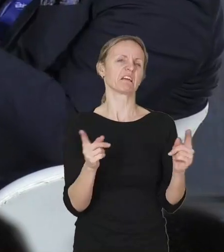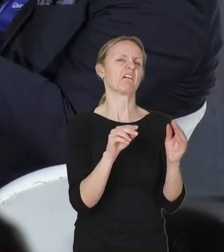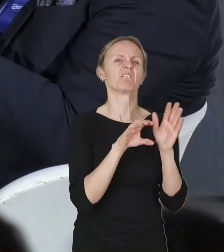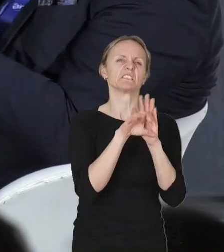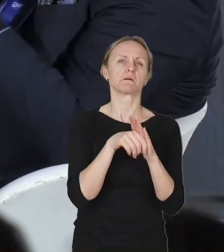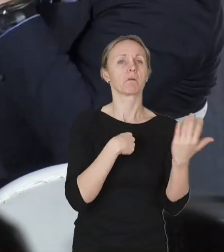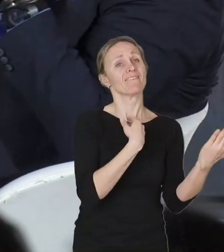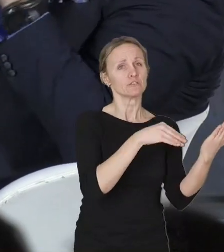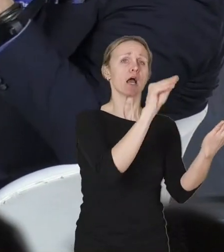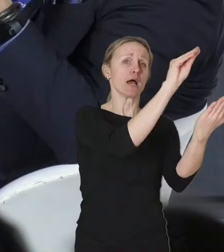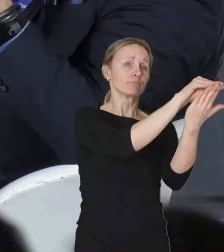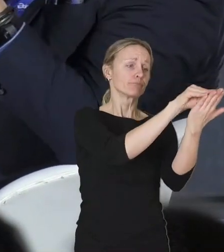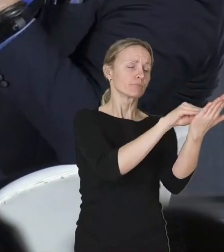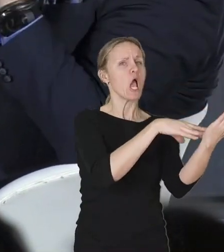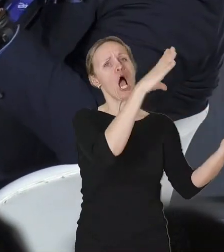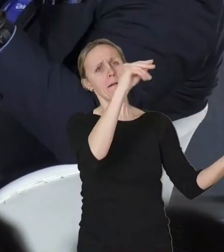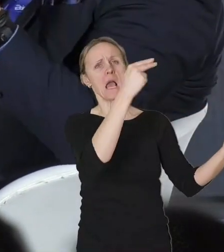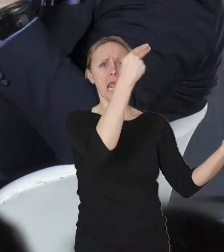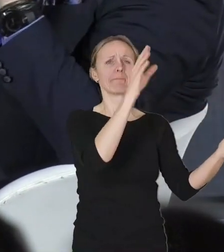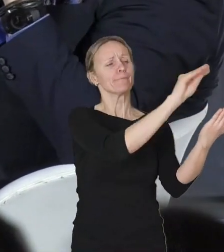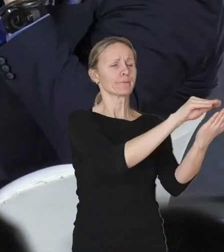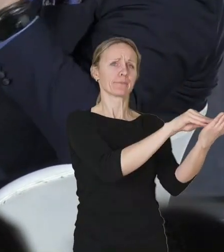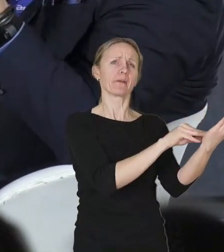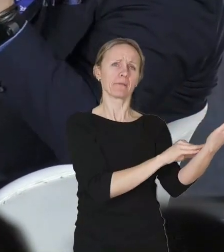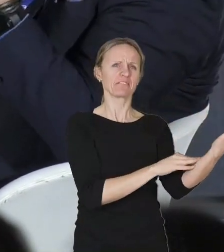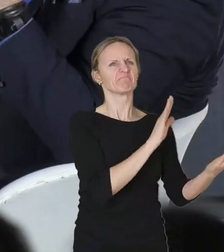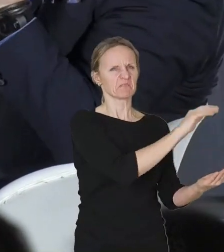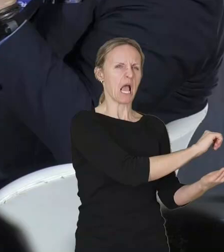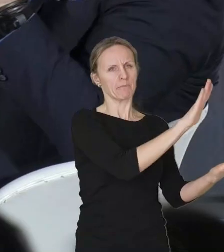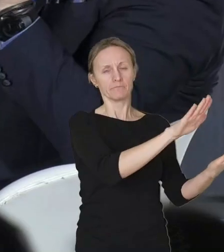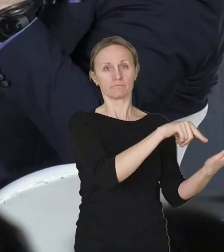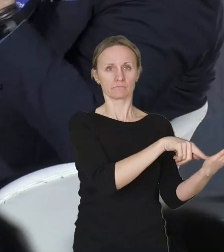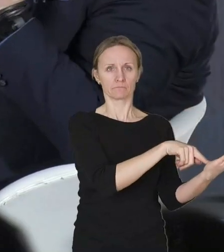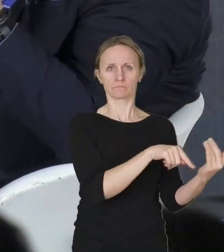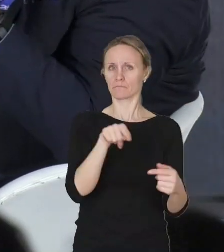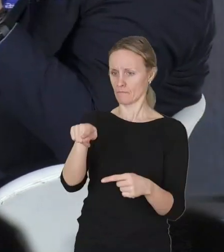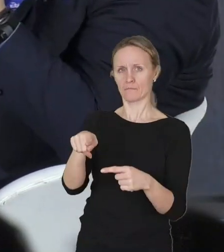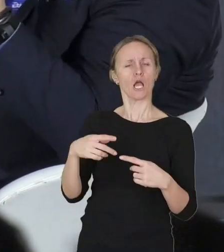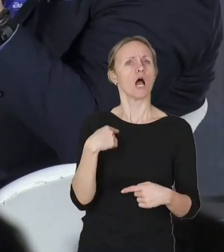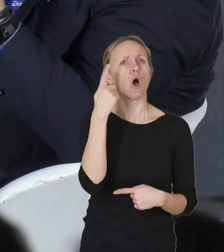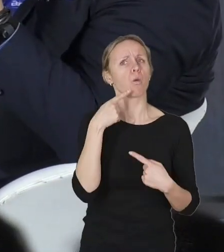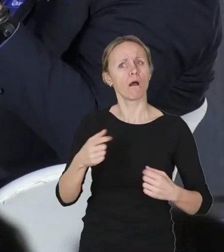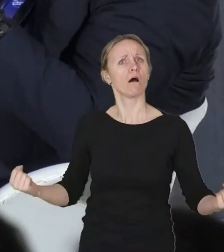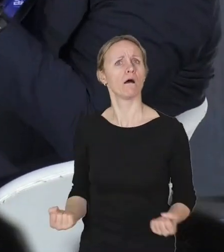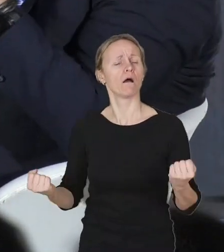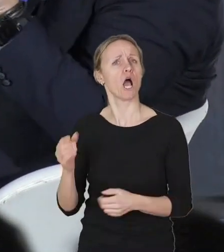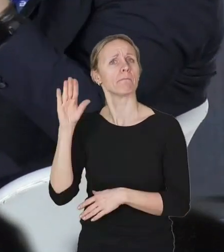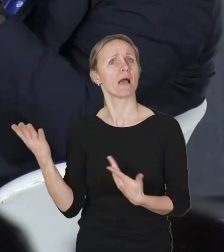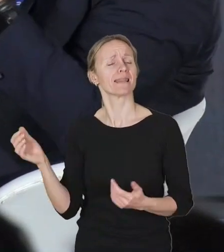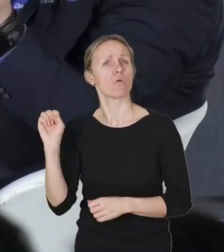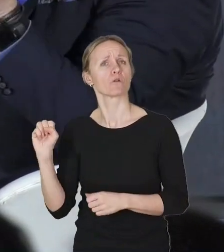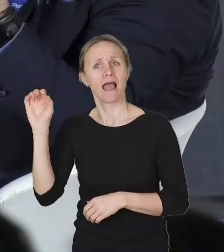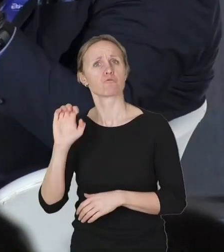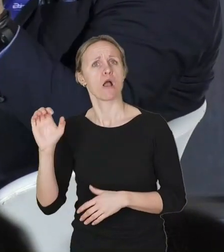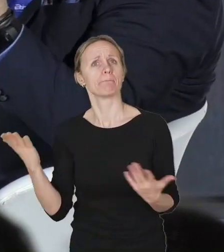and in Europe. The list, the ranking in the United States is a live ranking. There